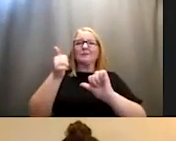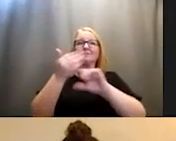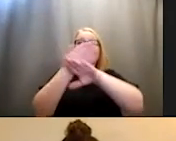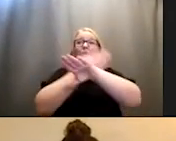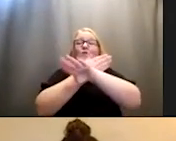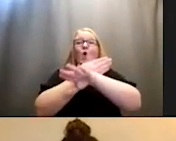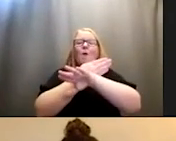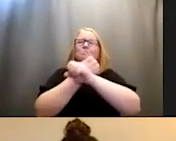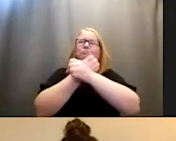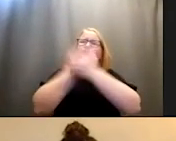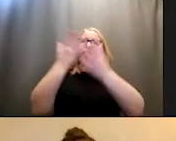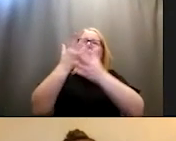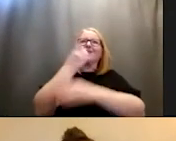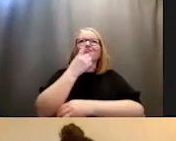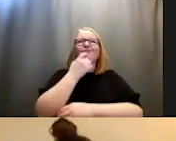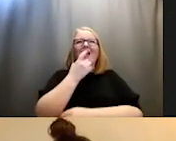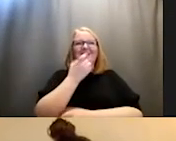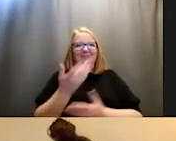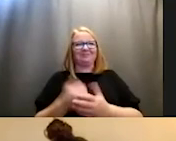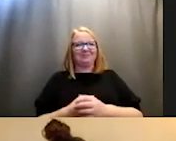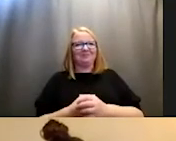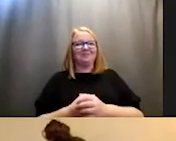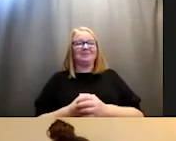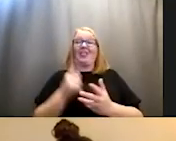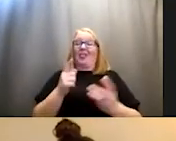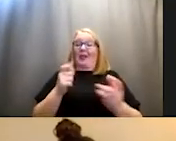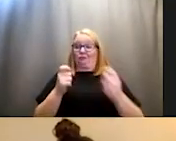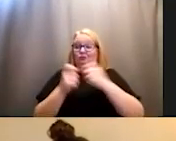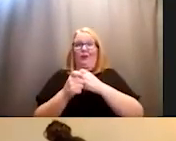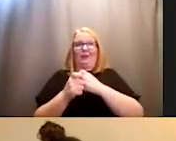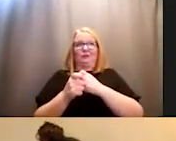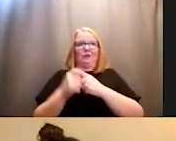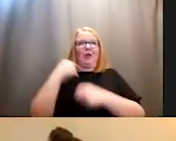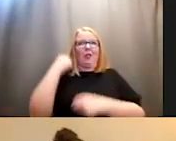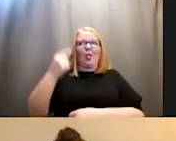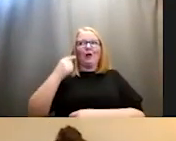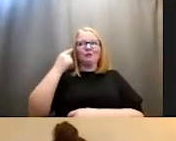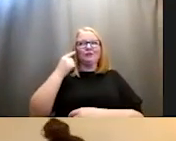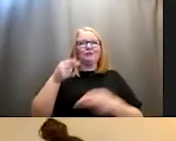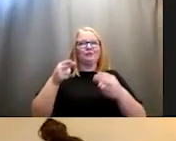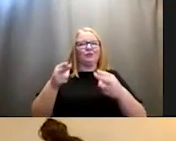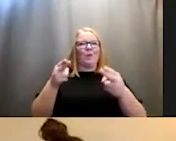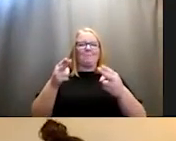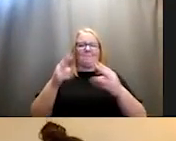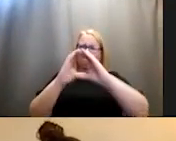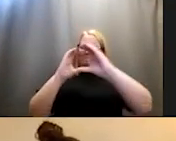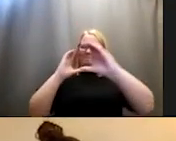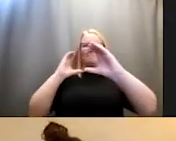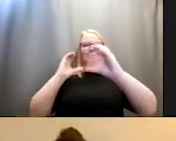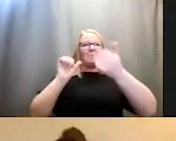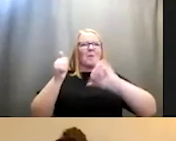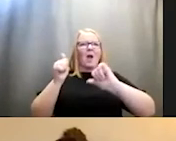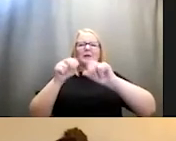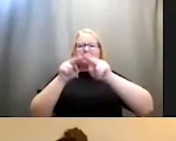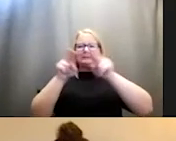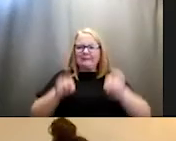see on the left here, and then subsequently bright yellow London Routemaster bus, which was fitted out with tables, mirrors, and